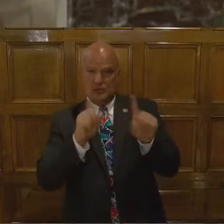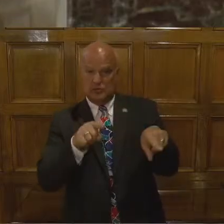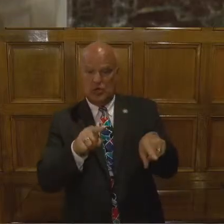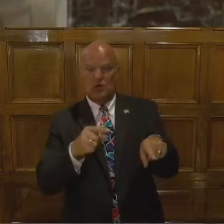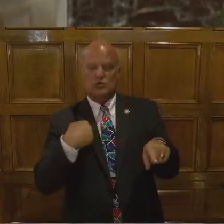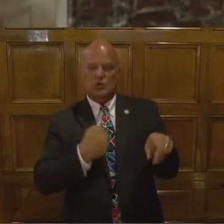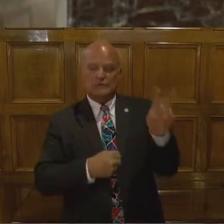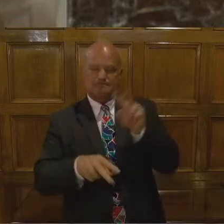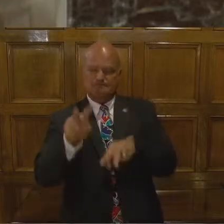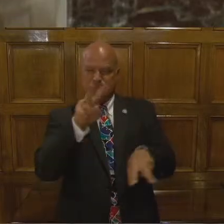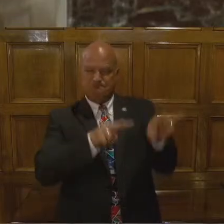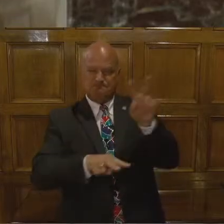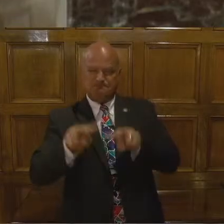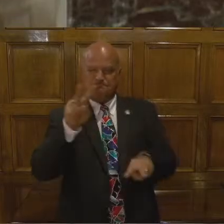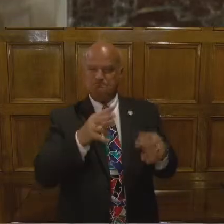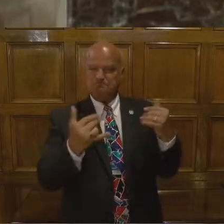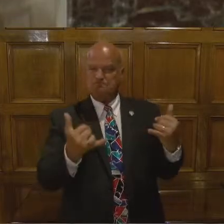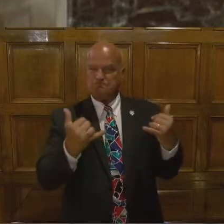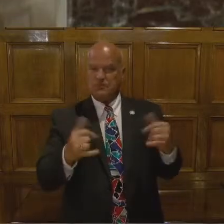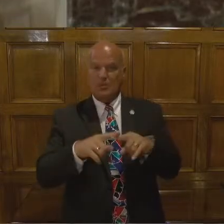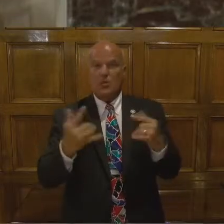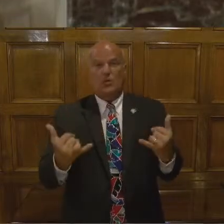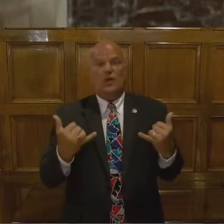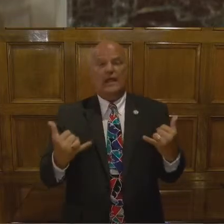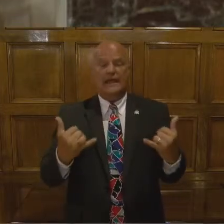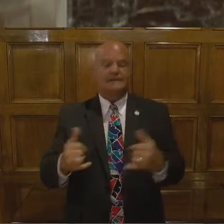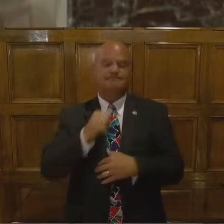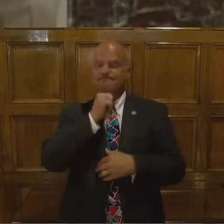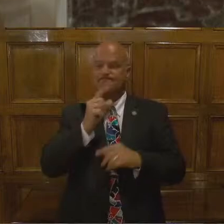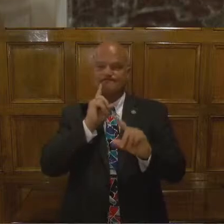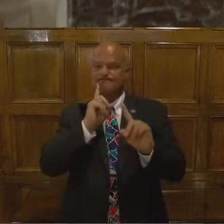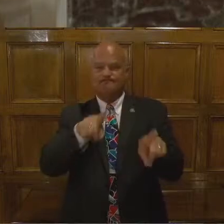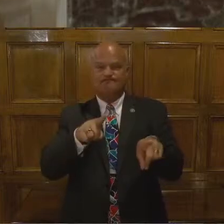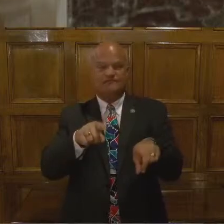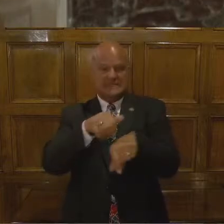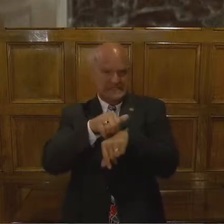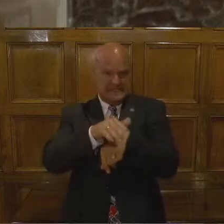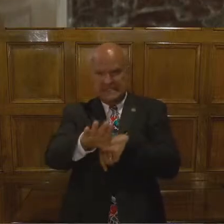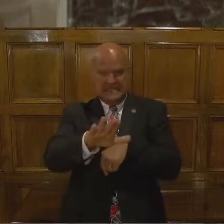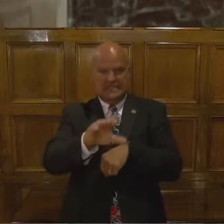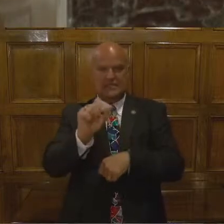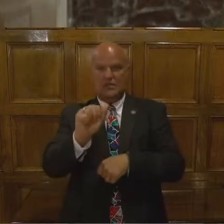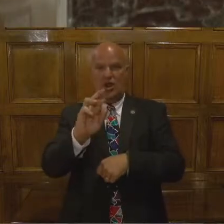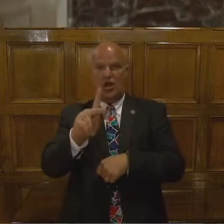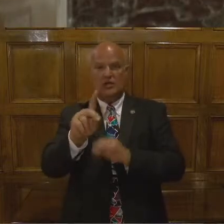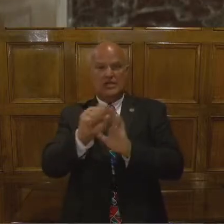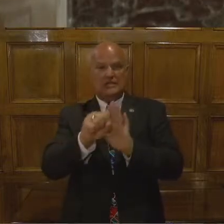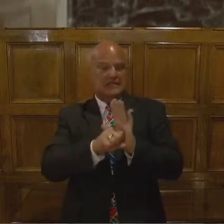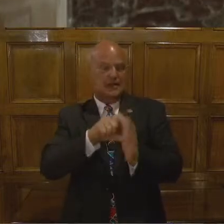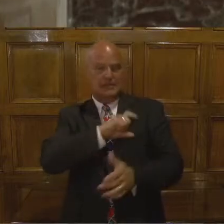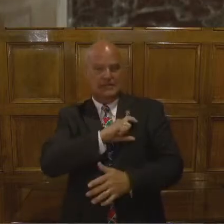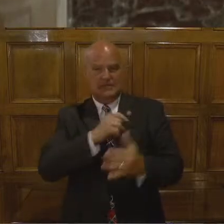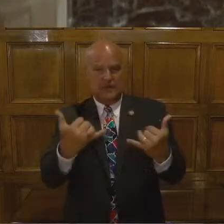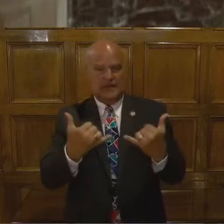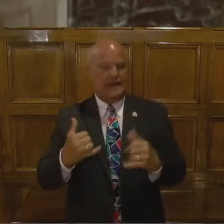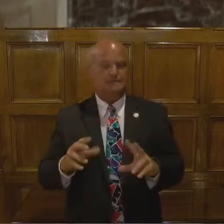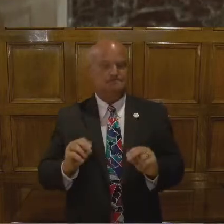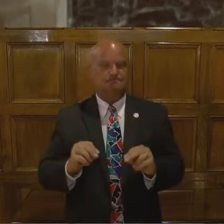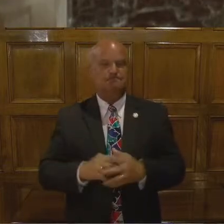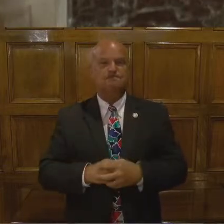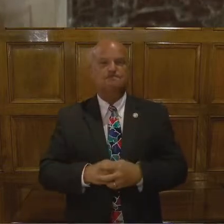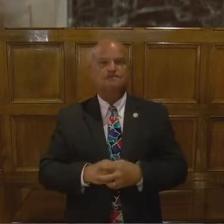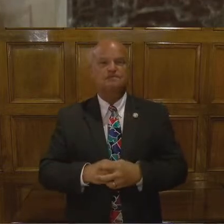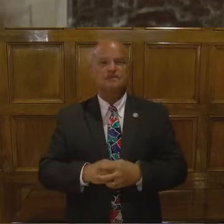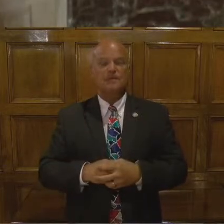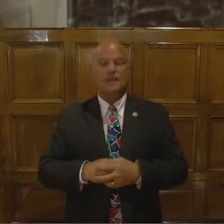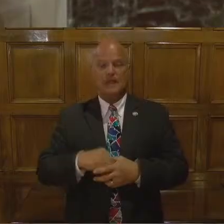are evaluating that, but at this time we'll not be responding to that affirmatively through the Arkansas State Police. We have the 4th of